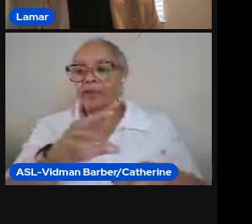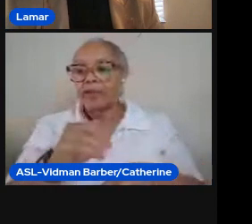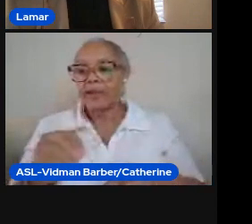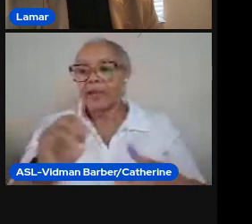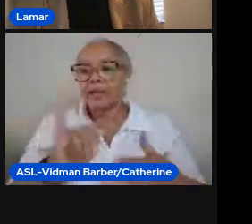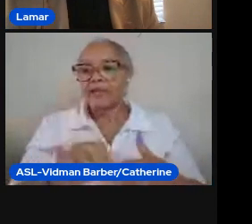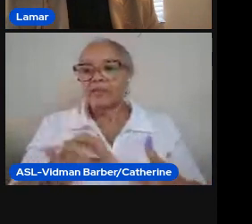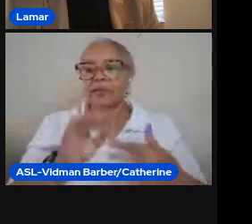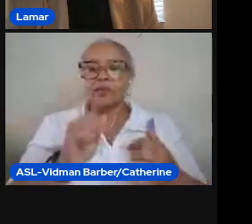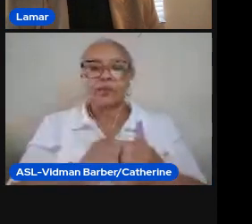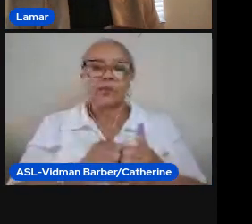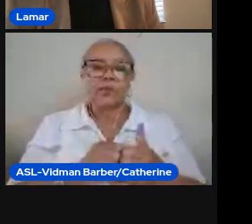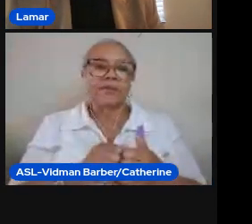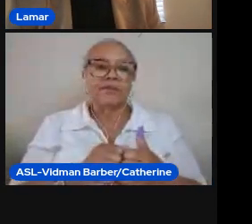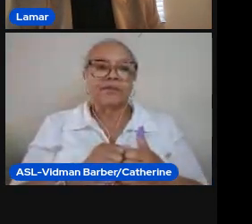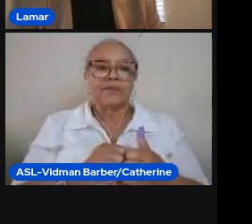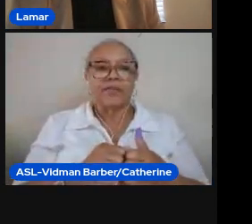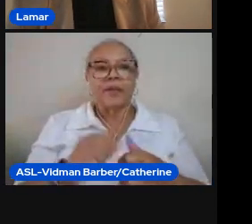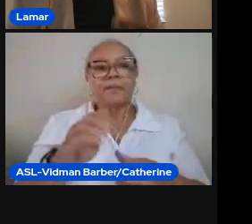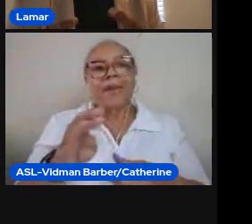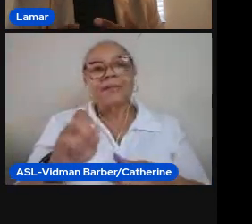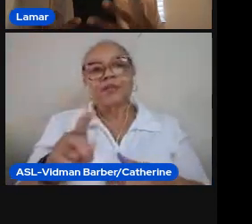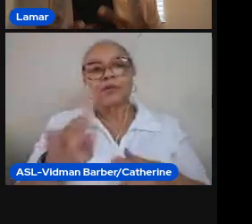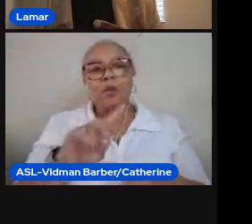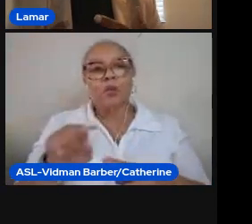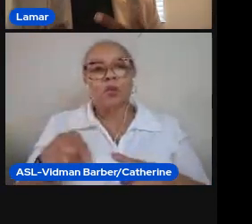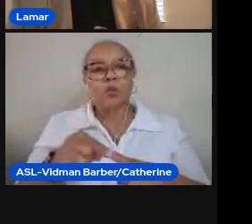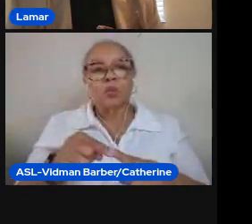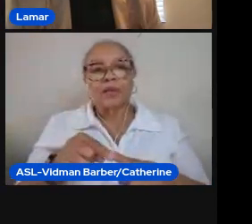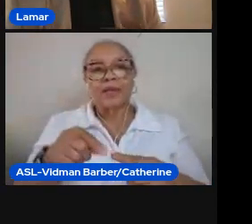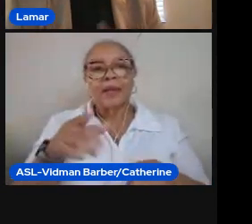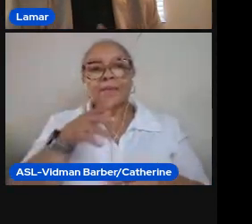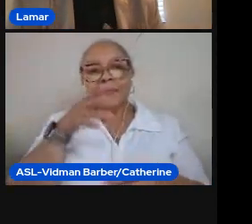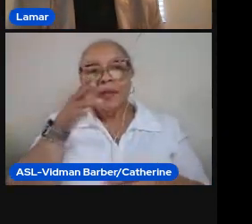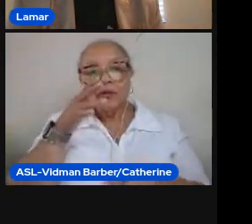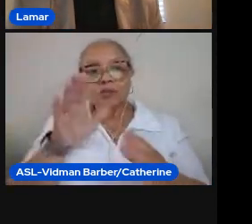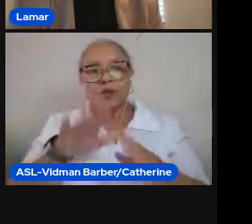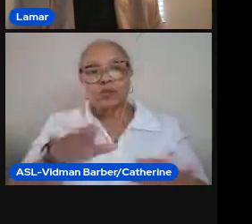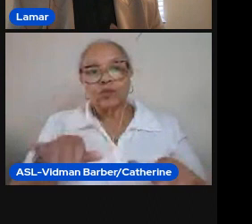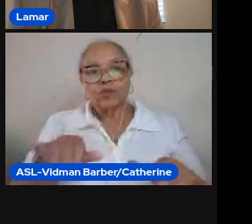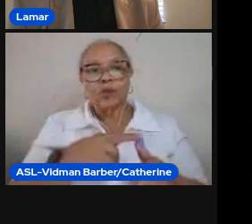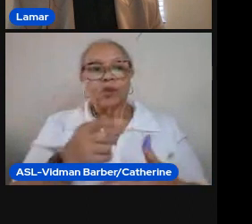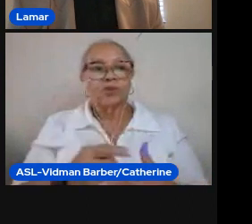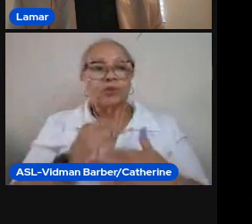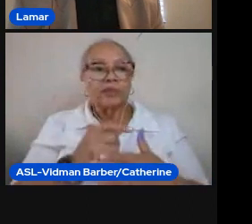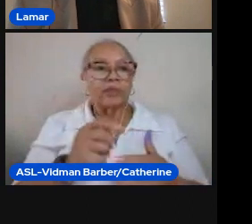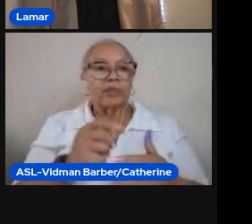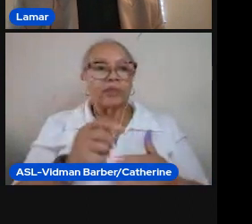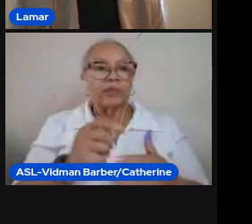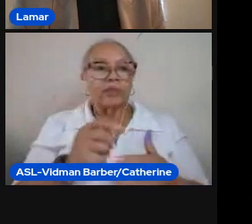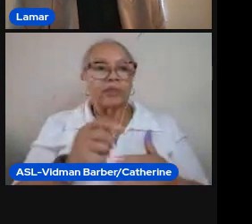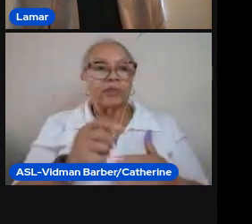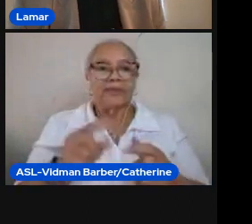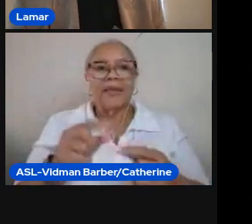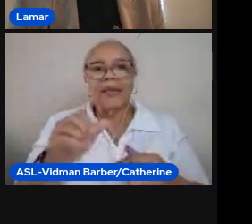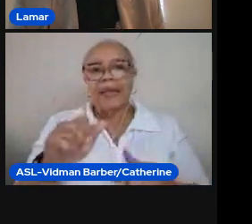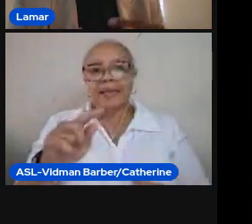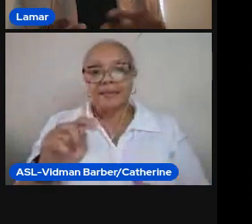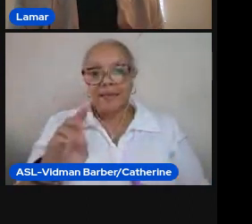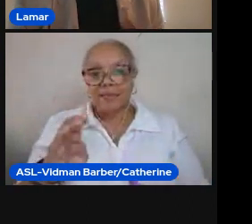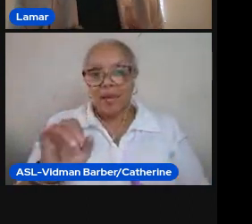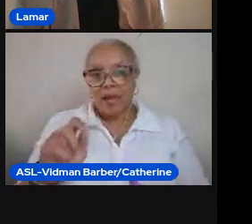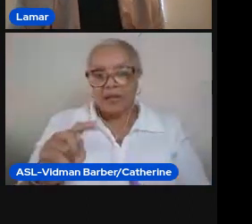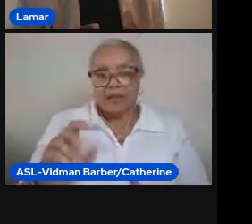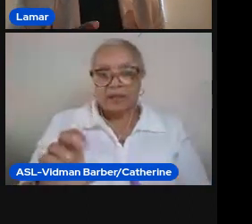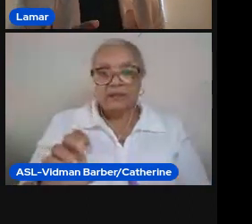with bifidobacterium, when parents or even children are treated with these antibiotics. And